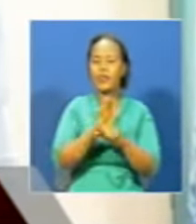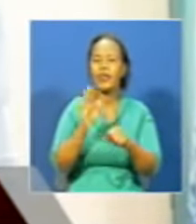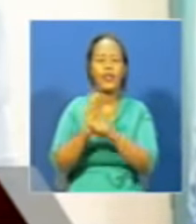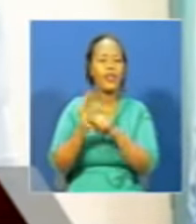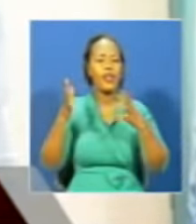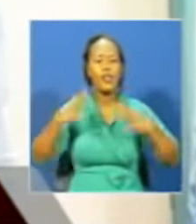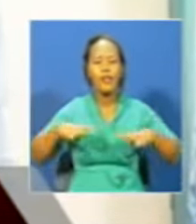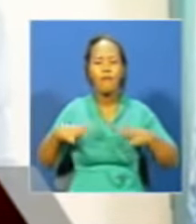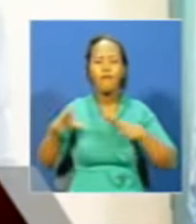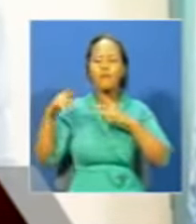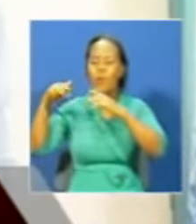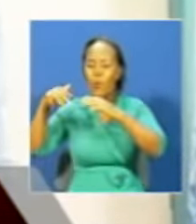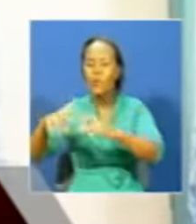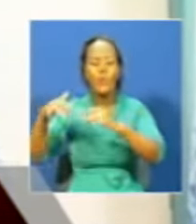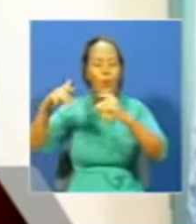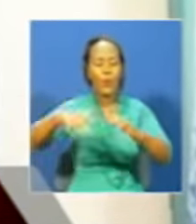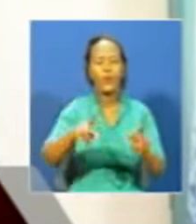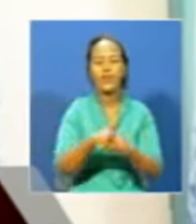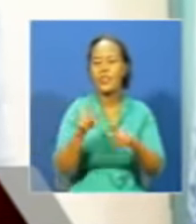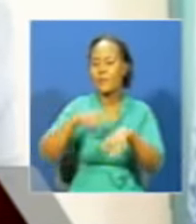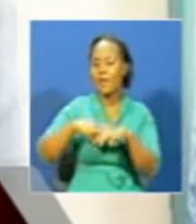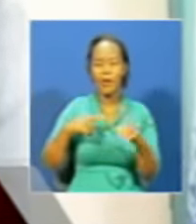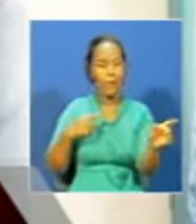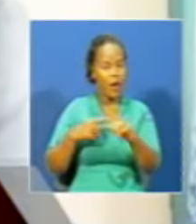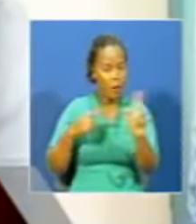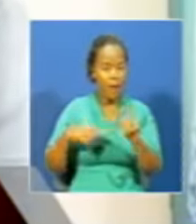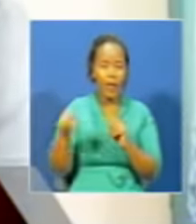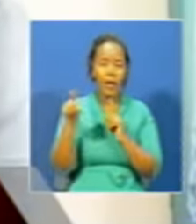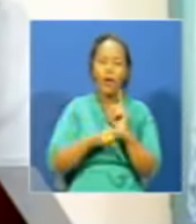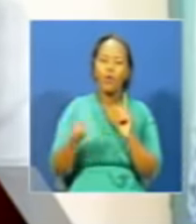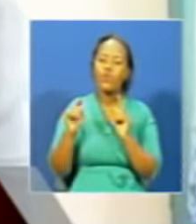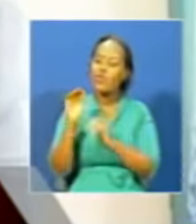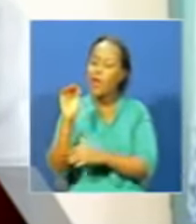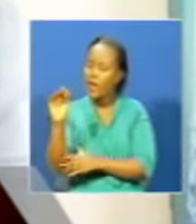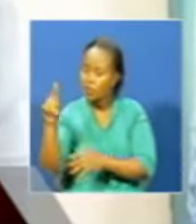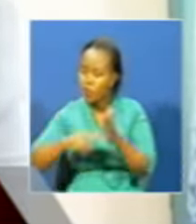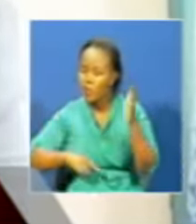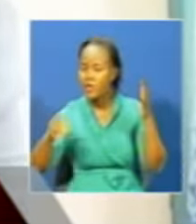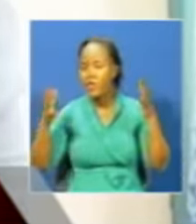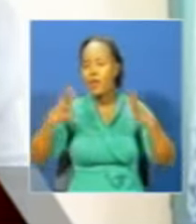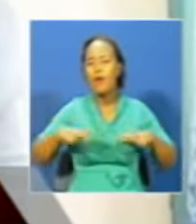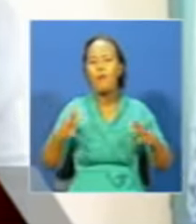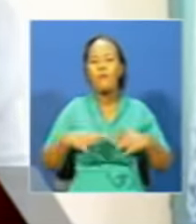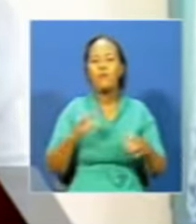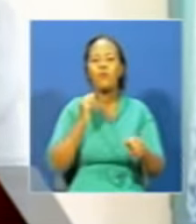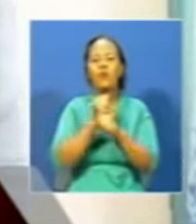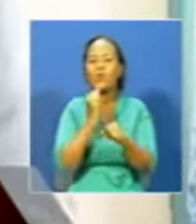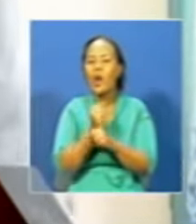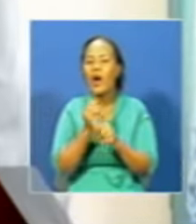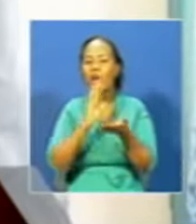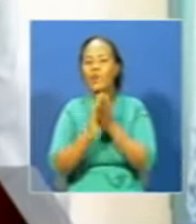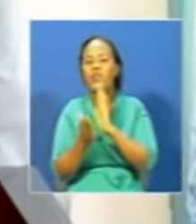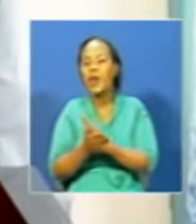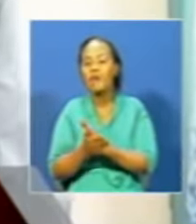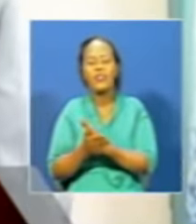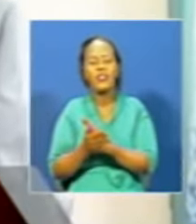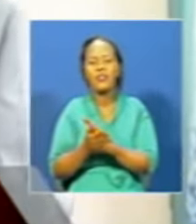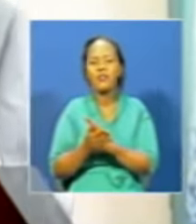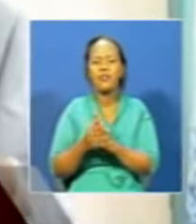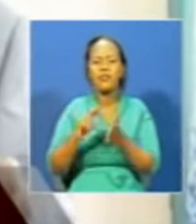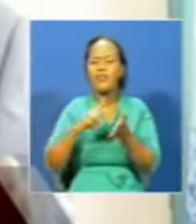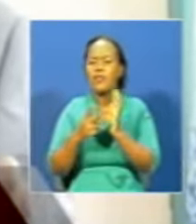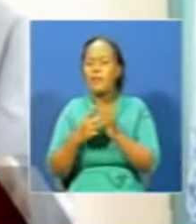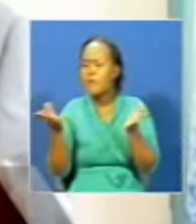at the same time. So we are encouraging our people to operate without the market day, such that you can